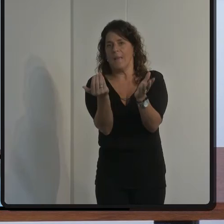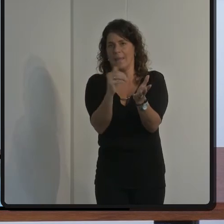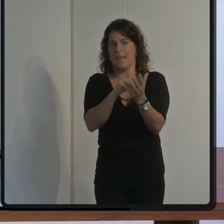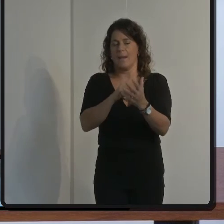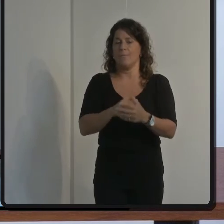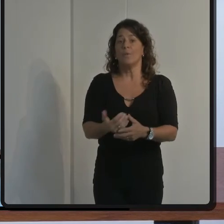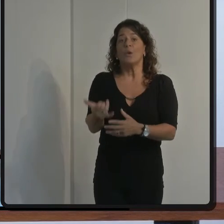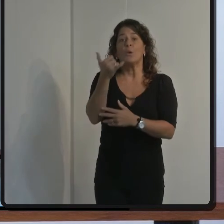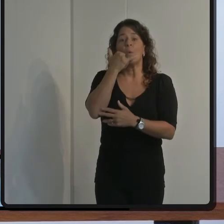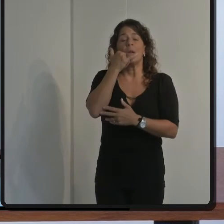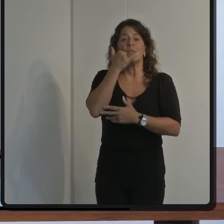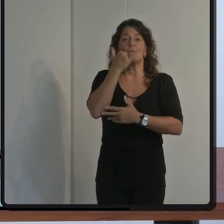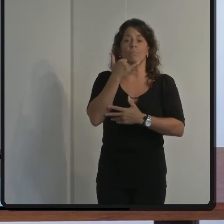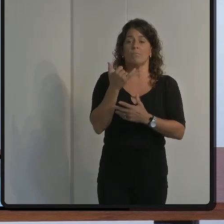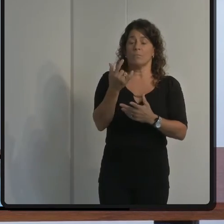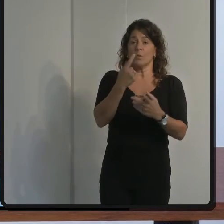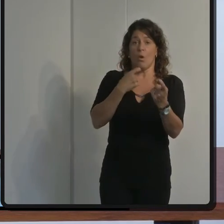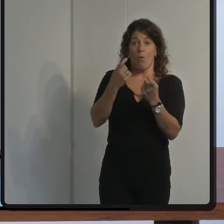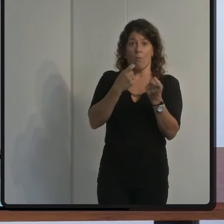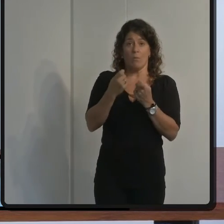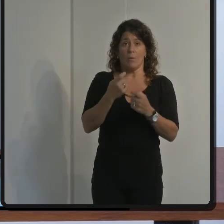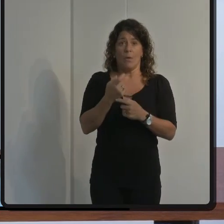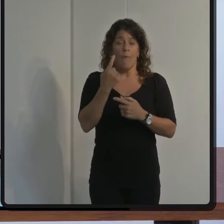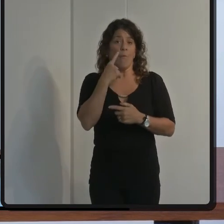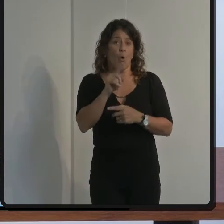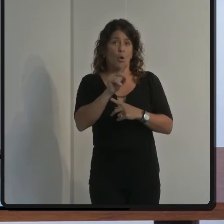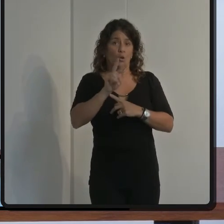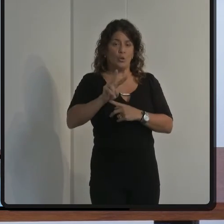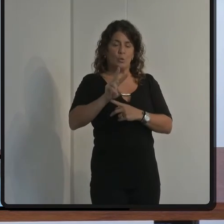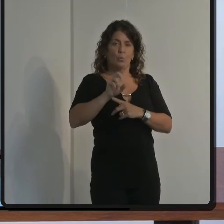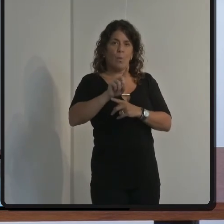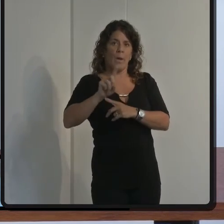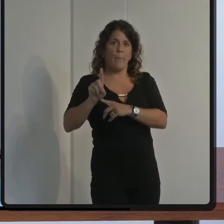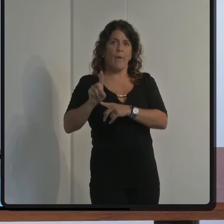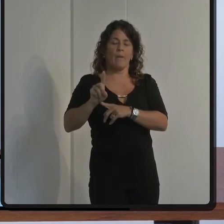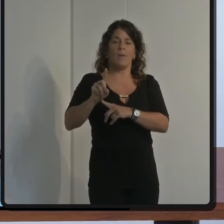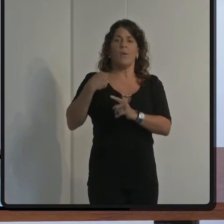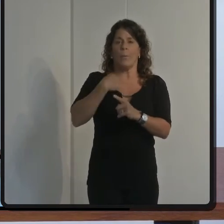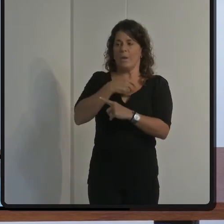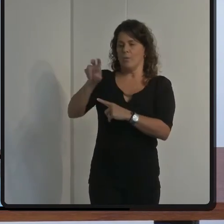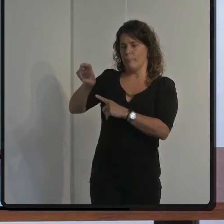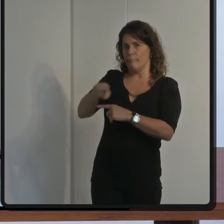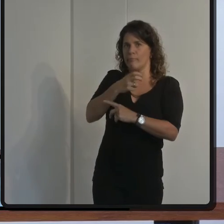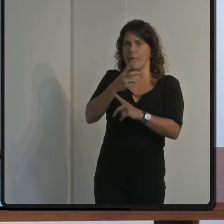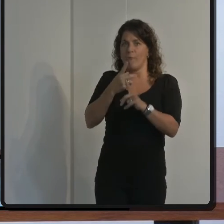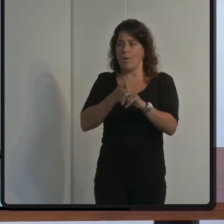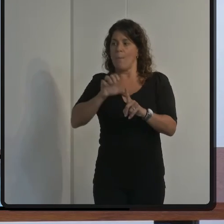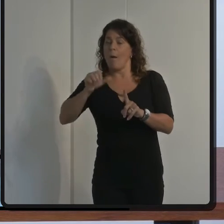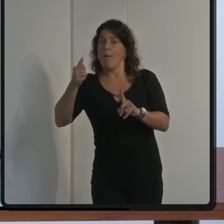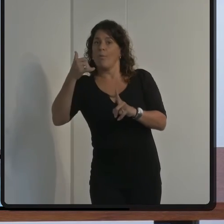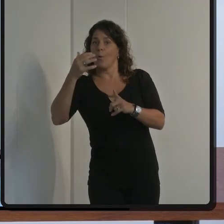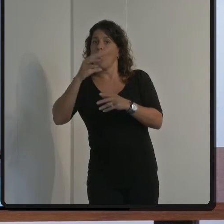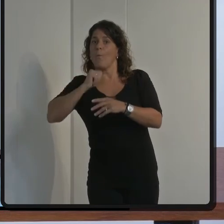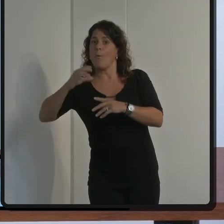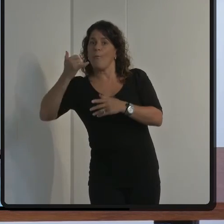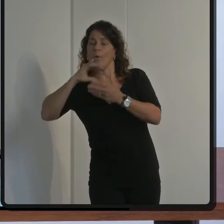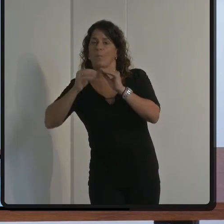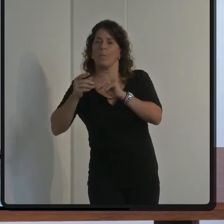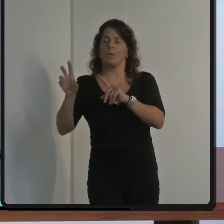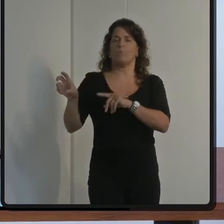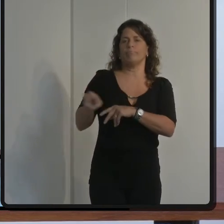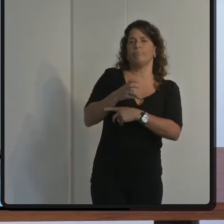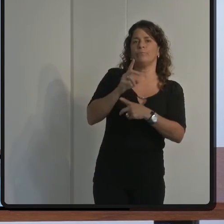dial 211. The county has transitioned the county call service to the 211 service. The